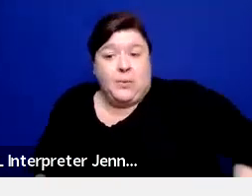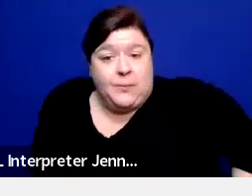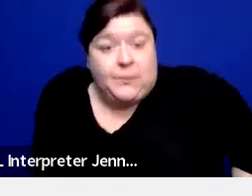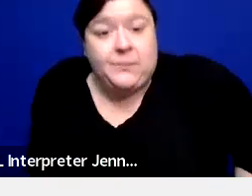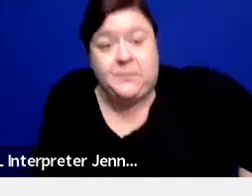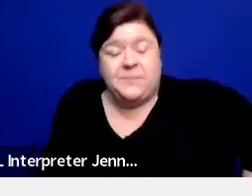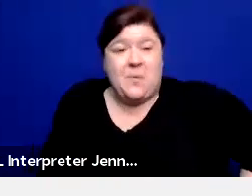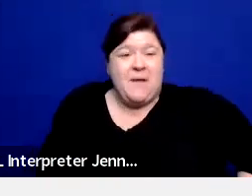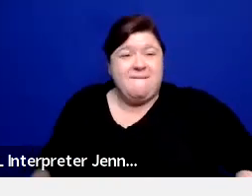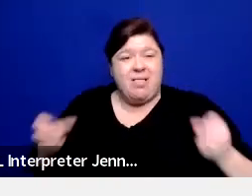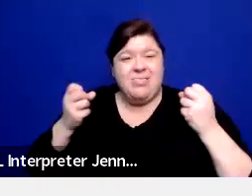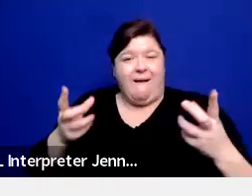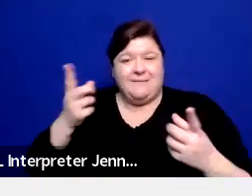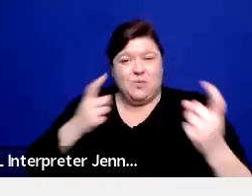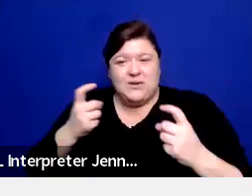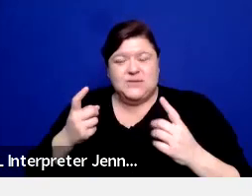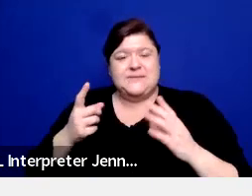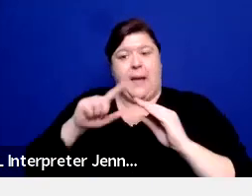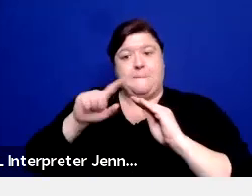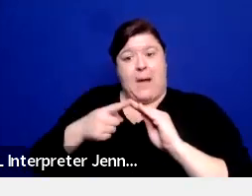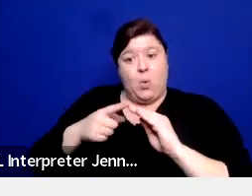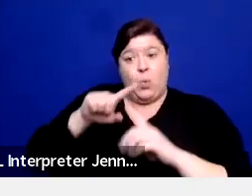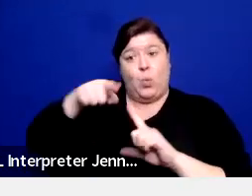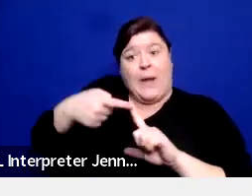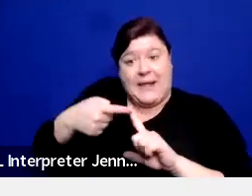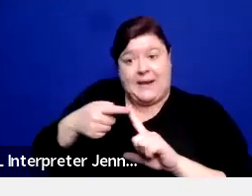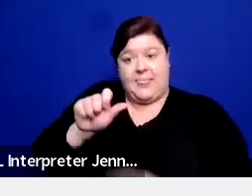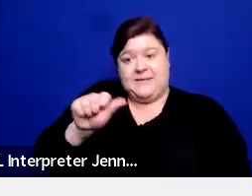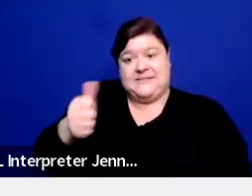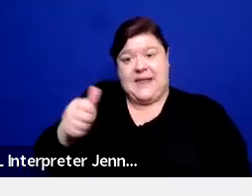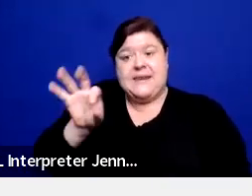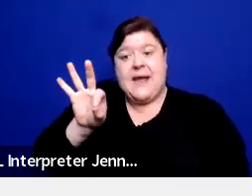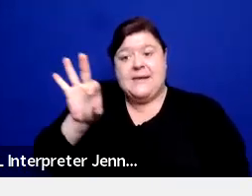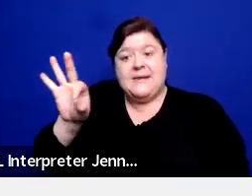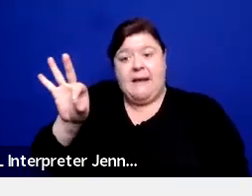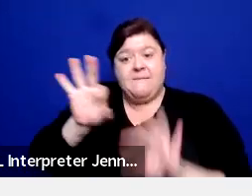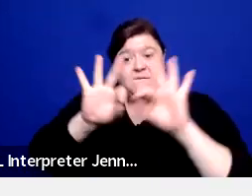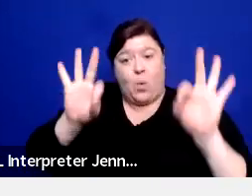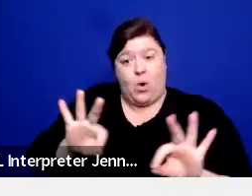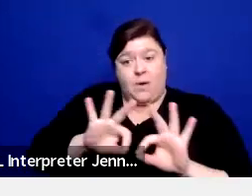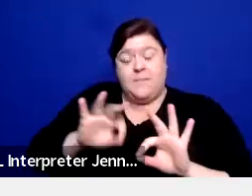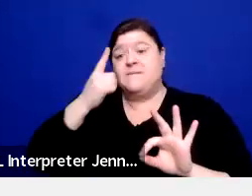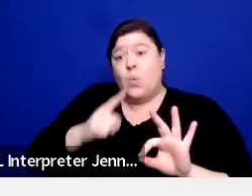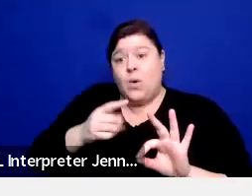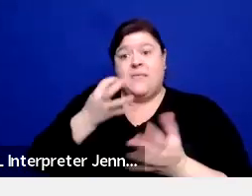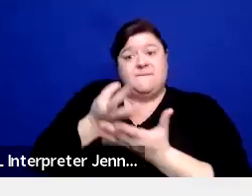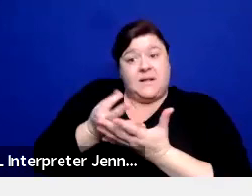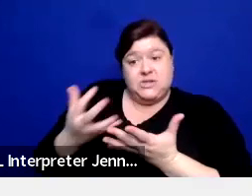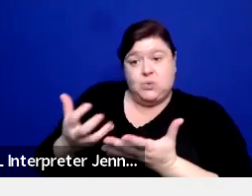terms of when you're going to receive your 1099 form for any grant funds that you